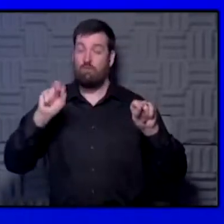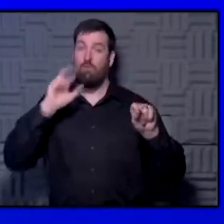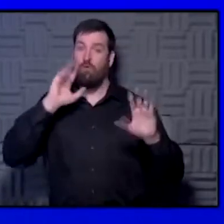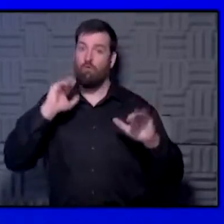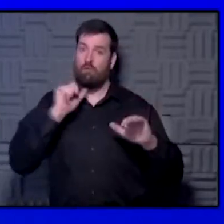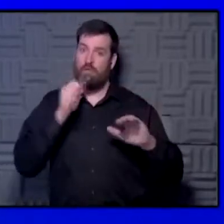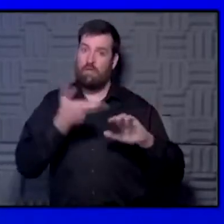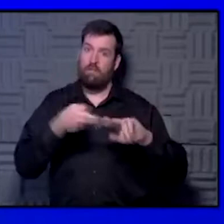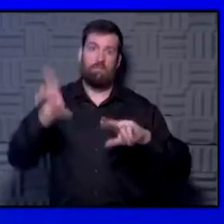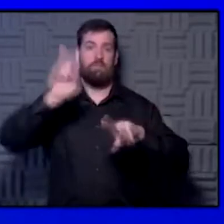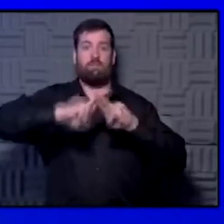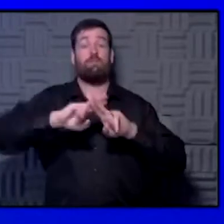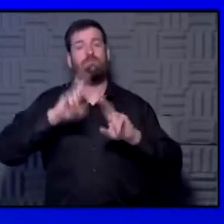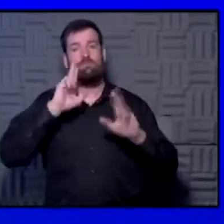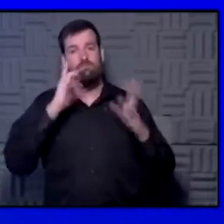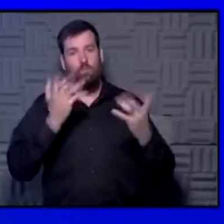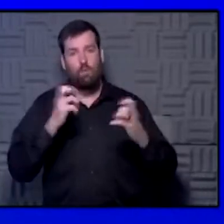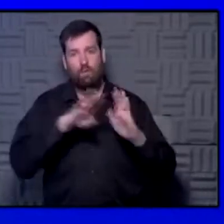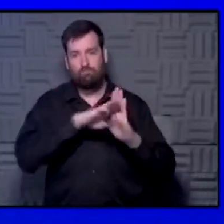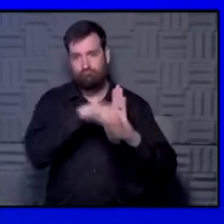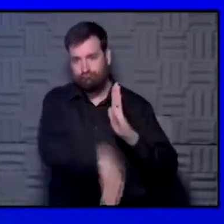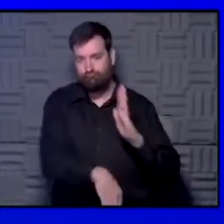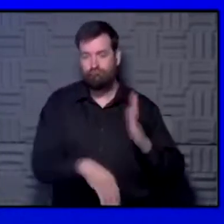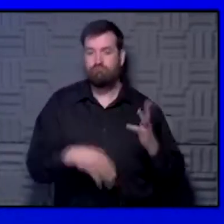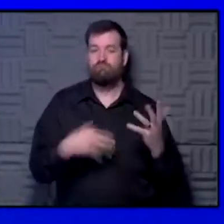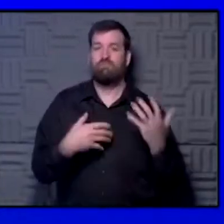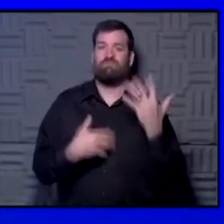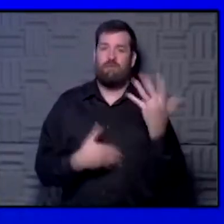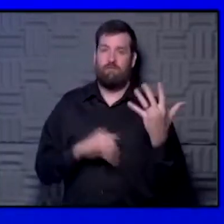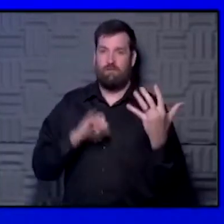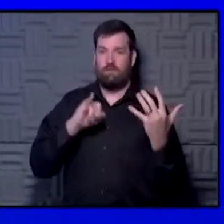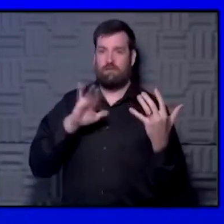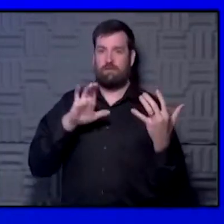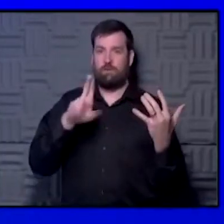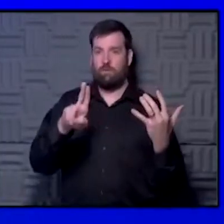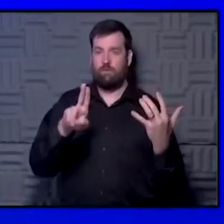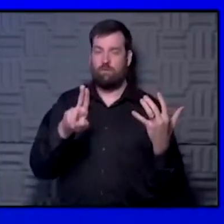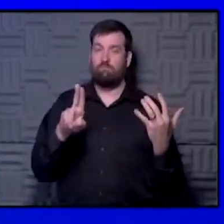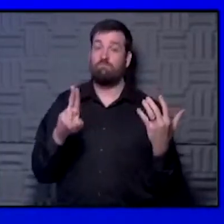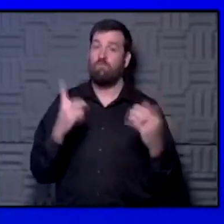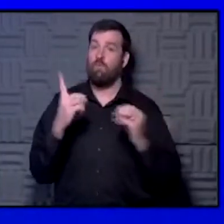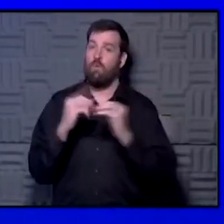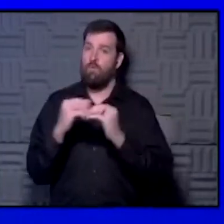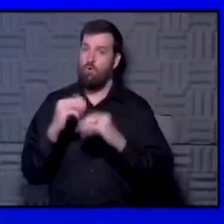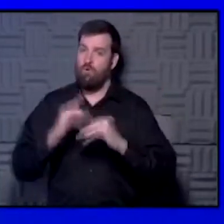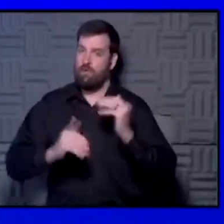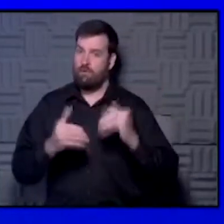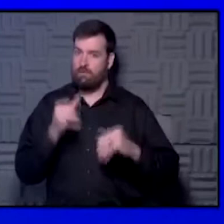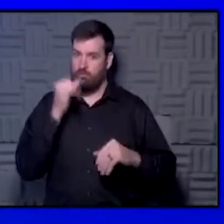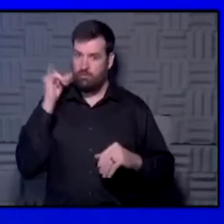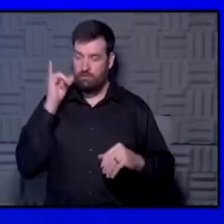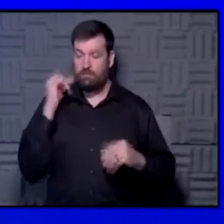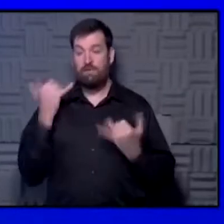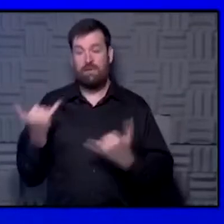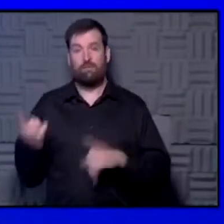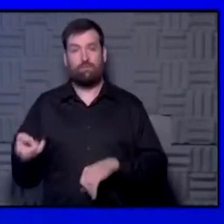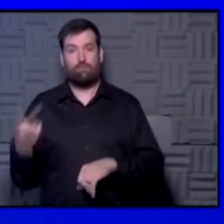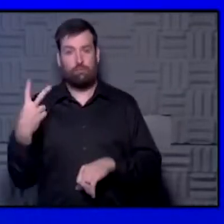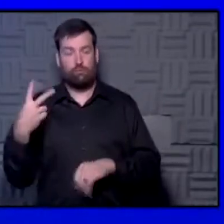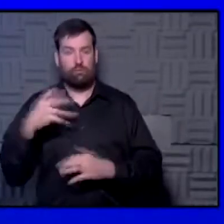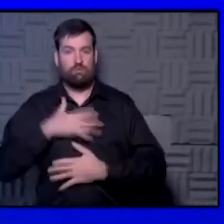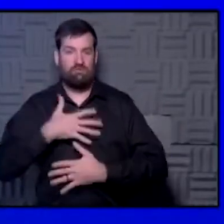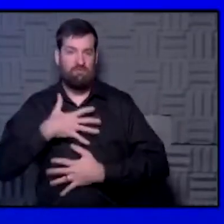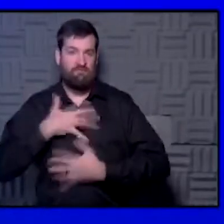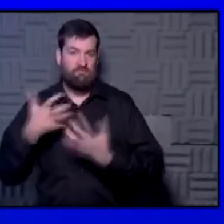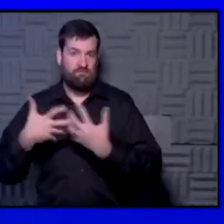up. Obviously we'd like it to go down. We do have 5 in the ICU, so that's 1 more than yesterday, and we have now 2 on the ventilator compared to